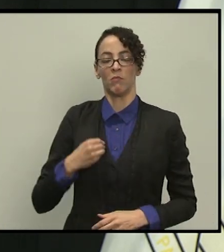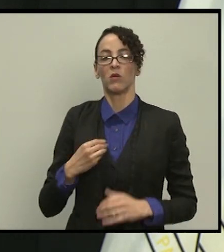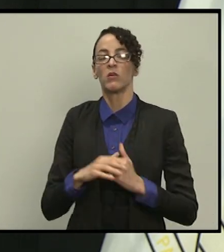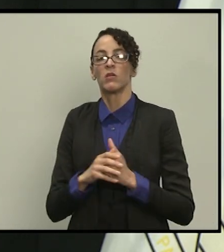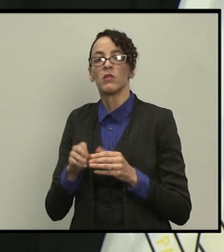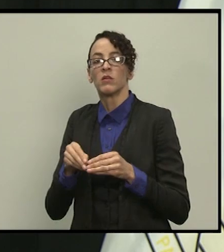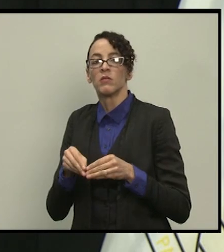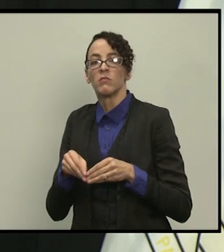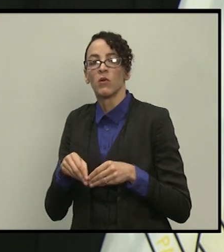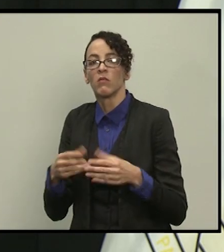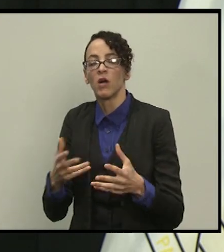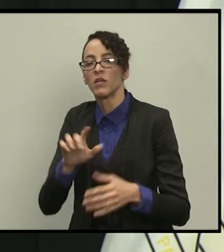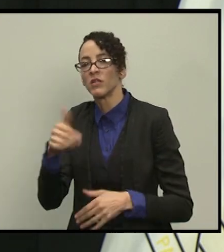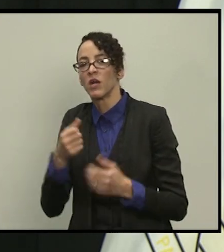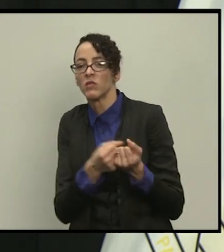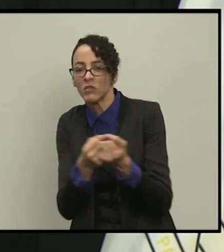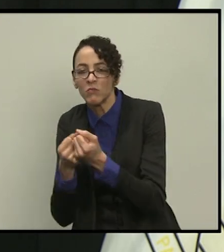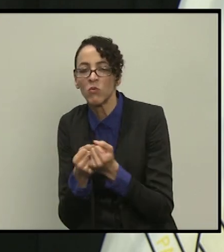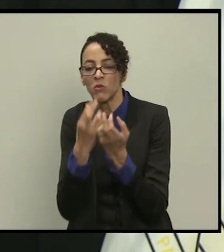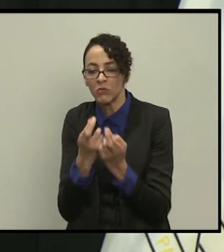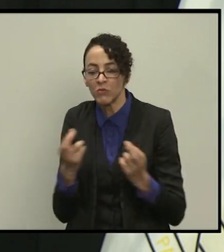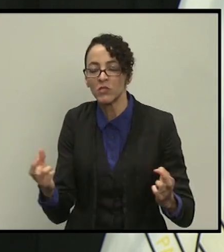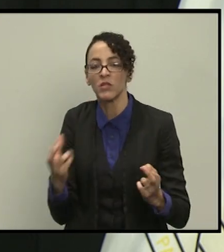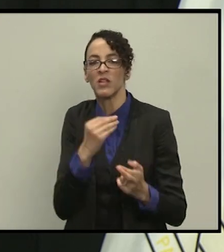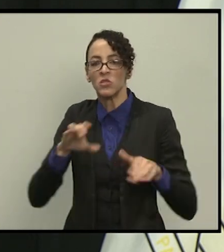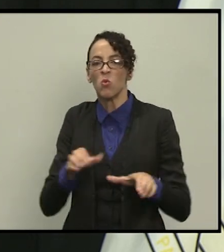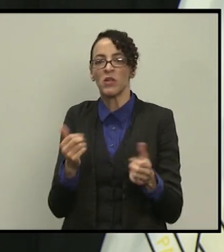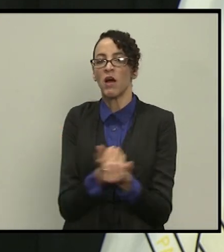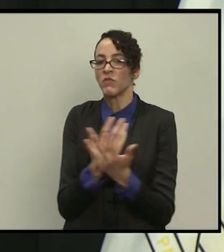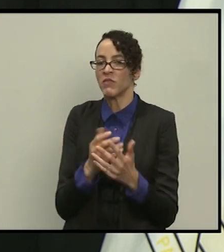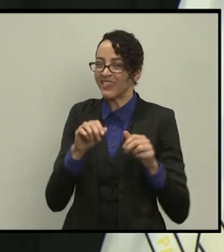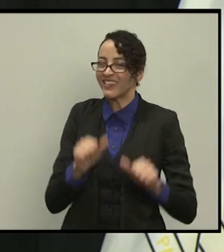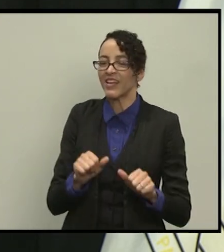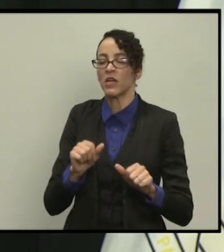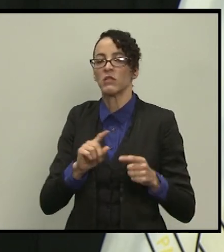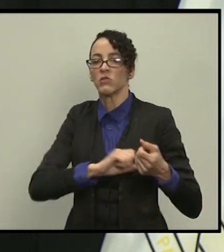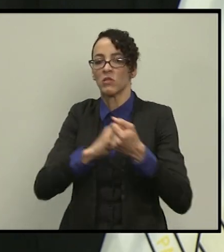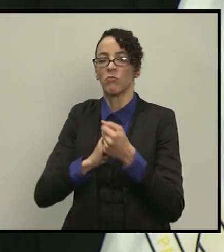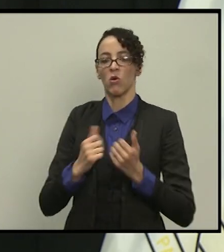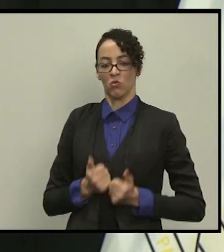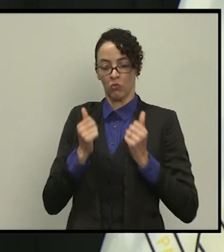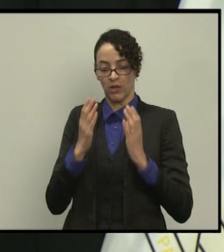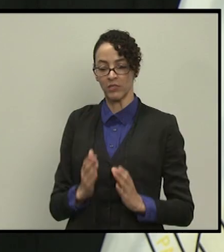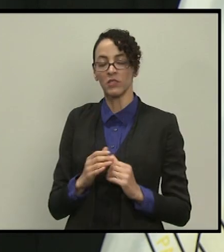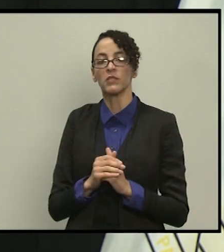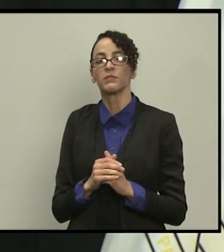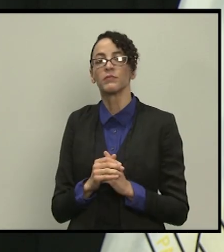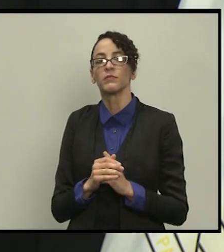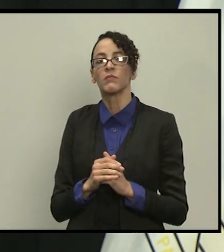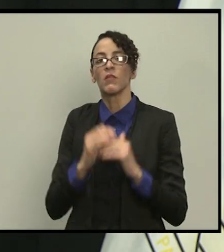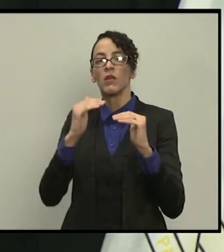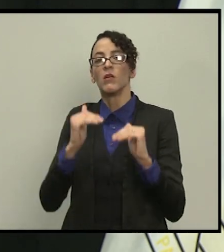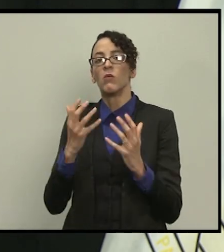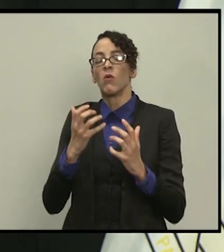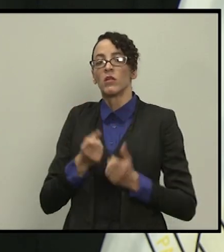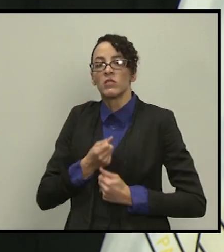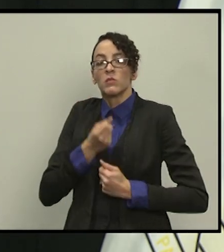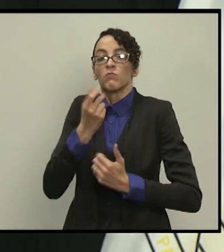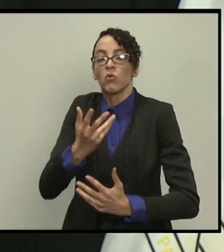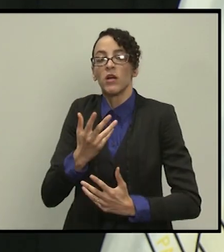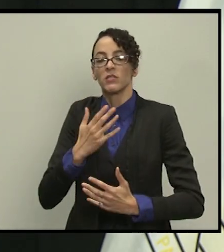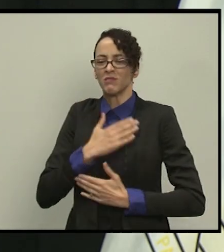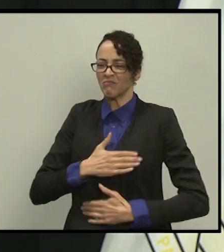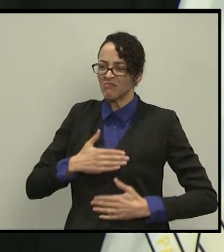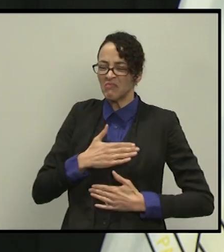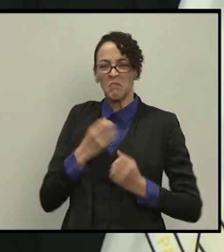ground doing everything they can to support residents. I also want to express my appreciation to so many community members who have taken it